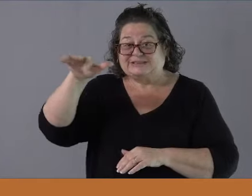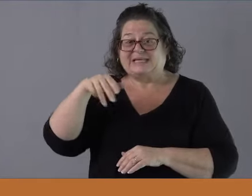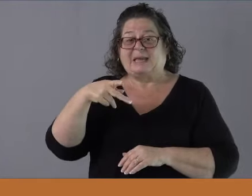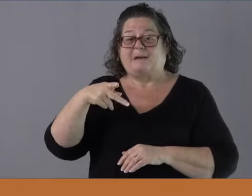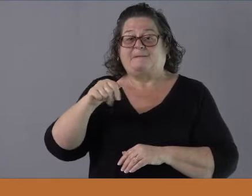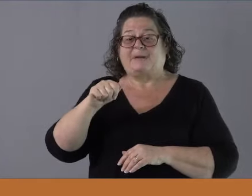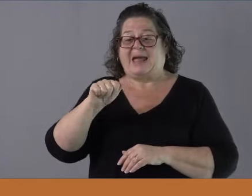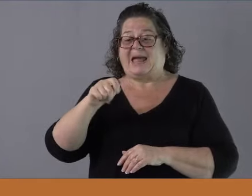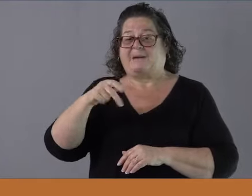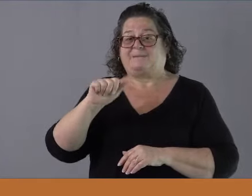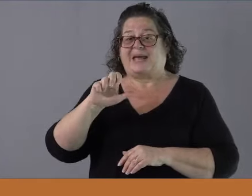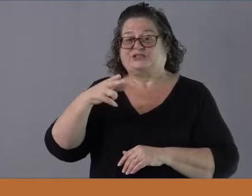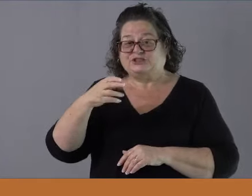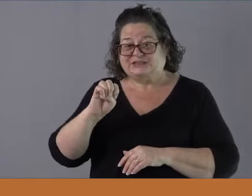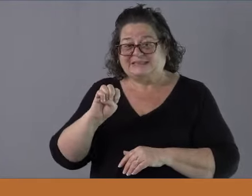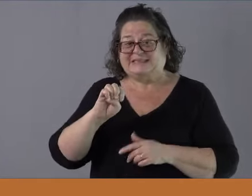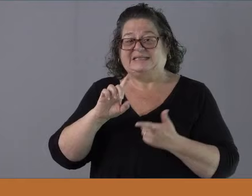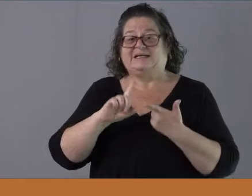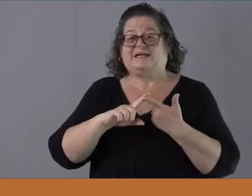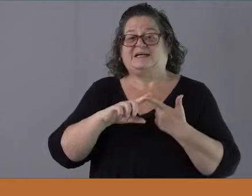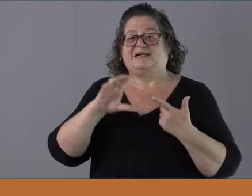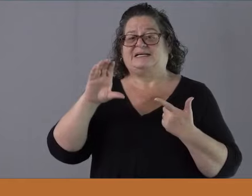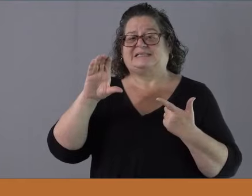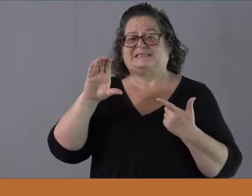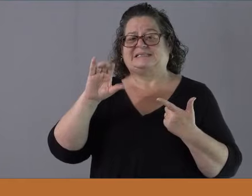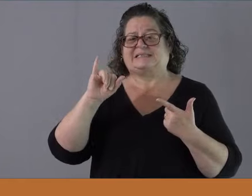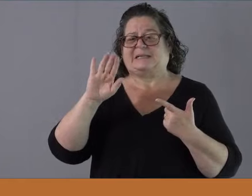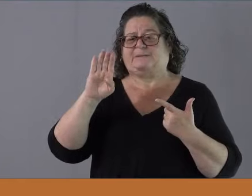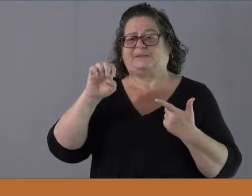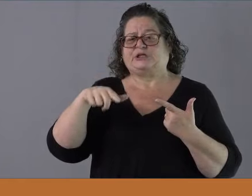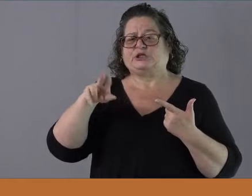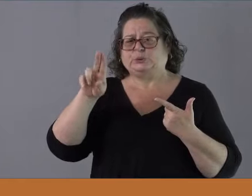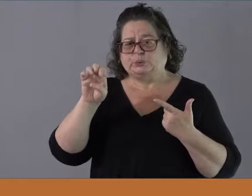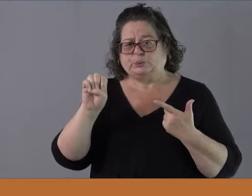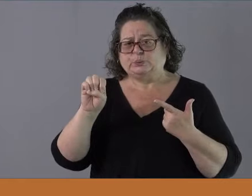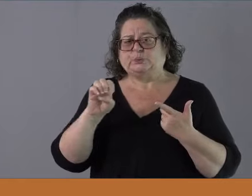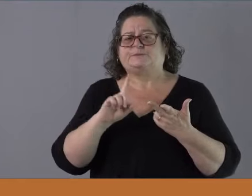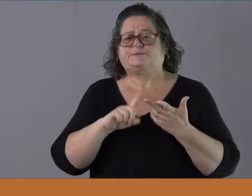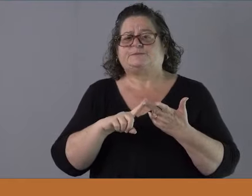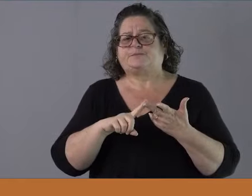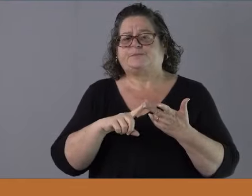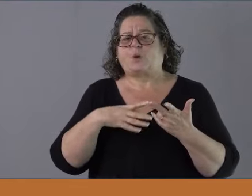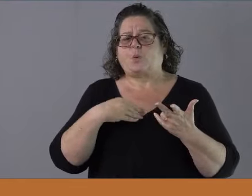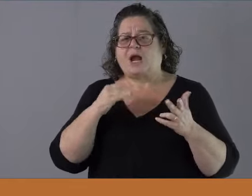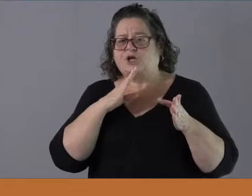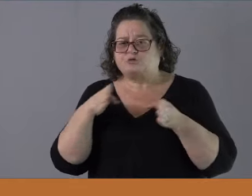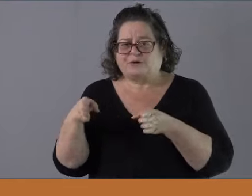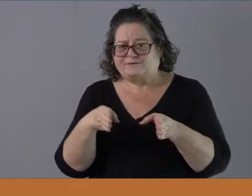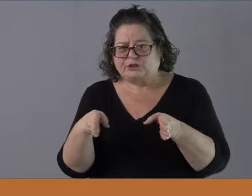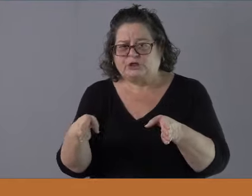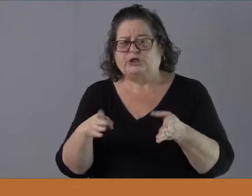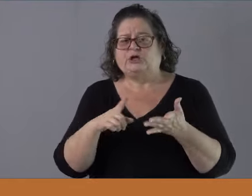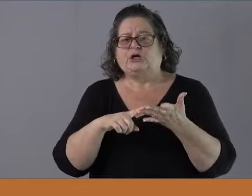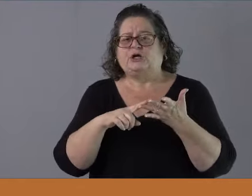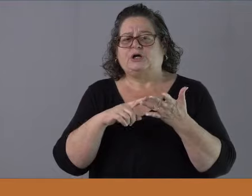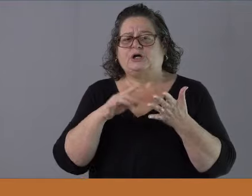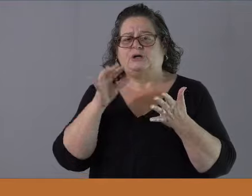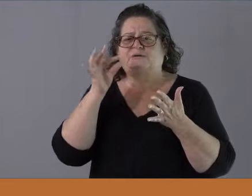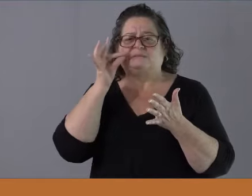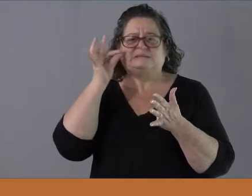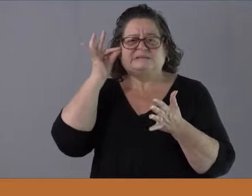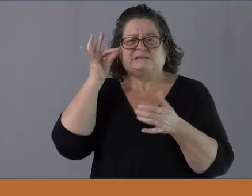community of White River. 22 of our National Guardsmen out there assisting with our tribal partners, just as we have with Navajo Nation and last week